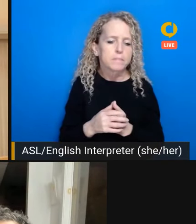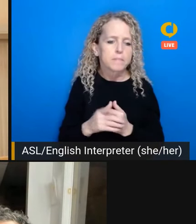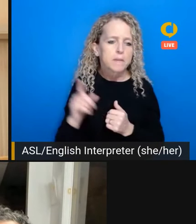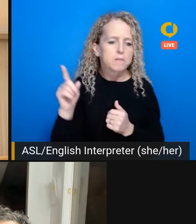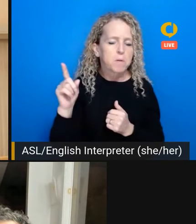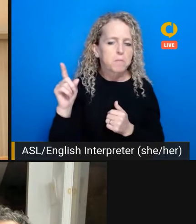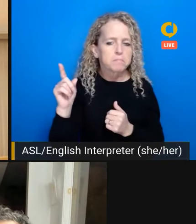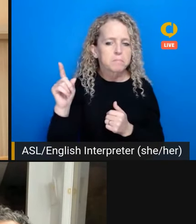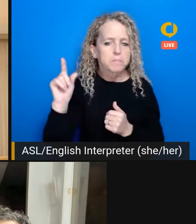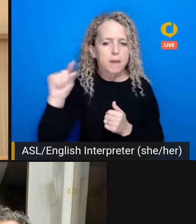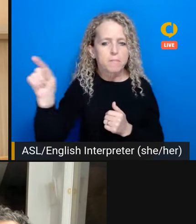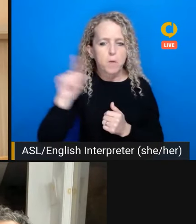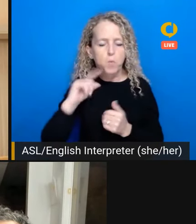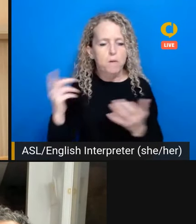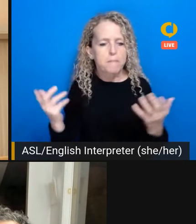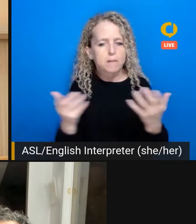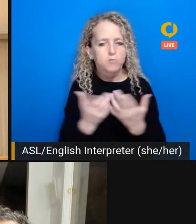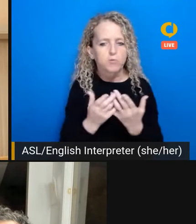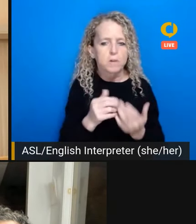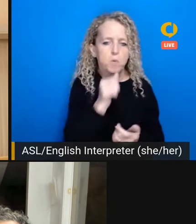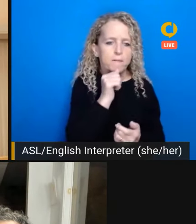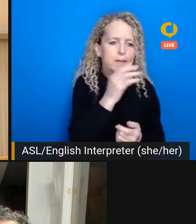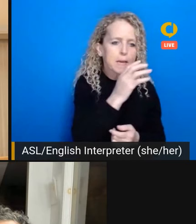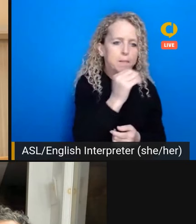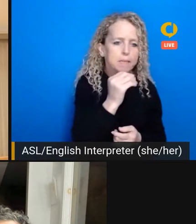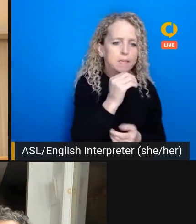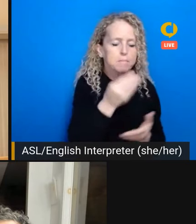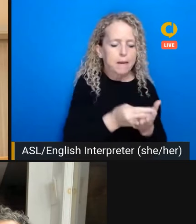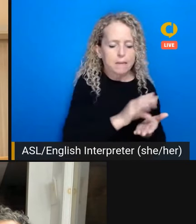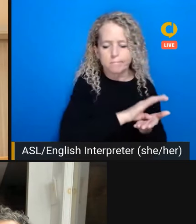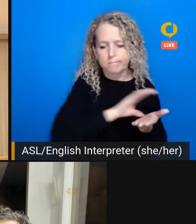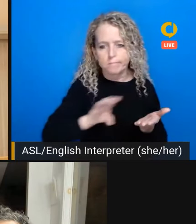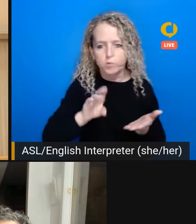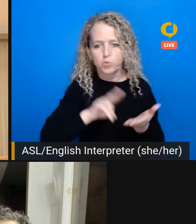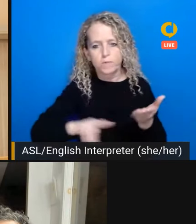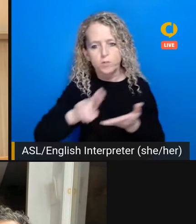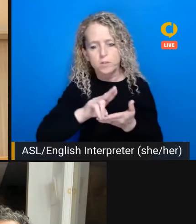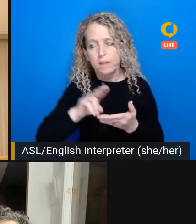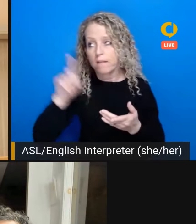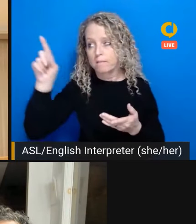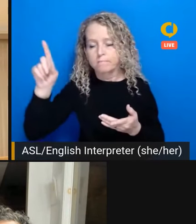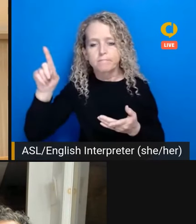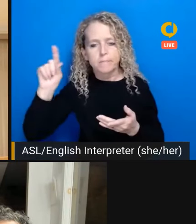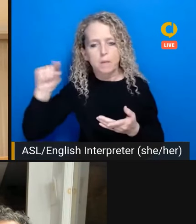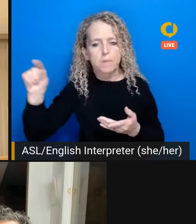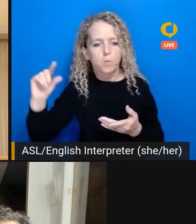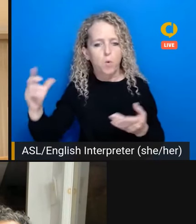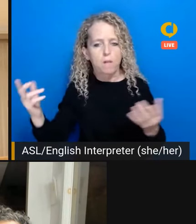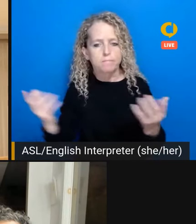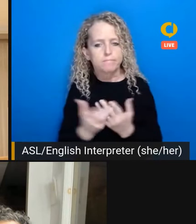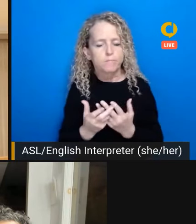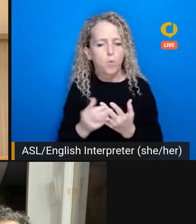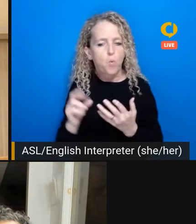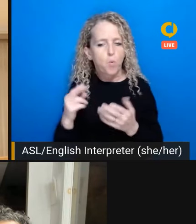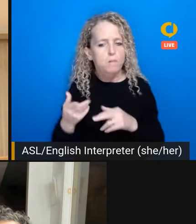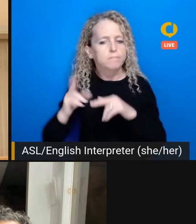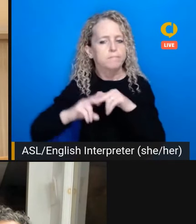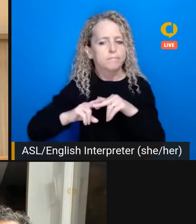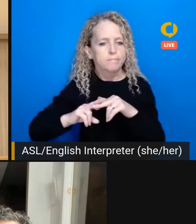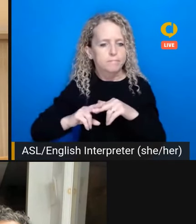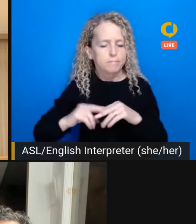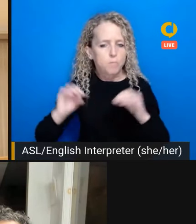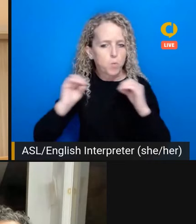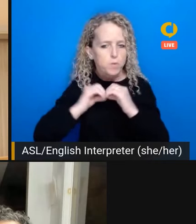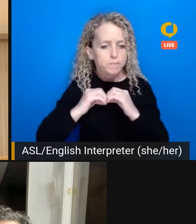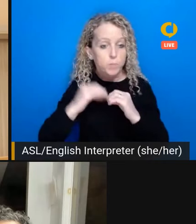that the private companies throw at universities for research. So if you're interested in doing research